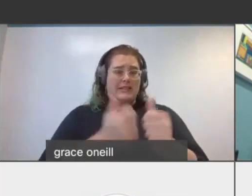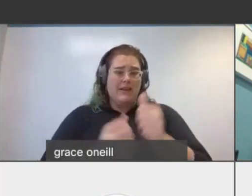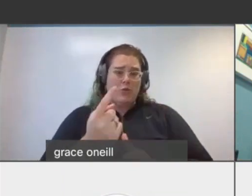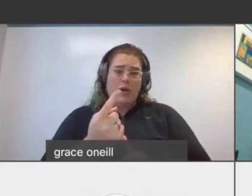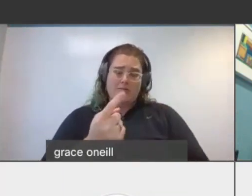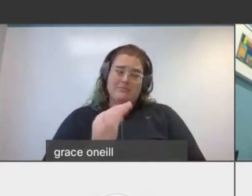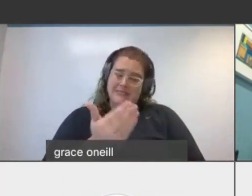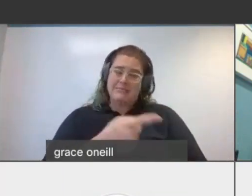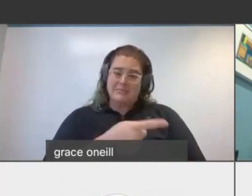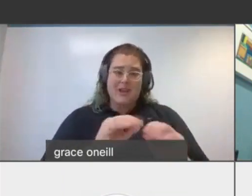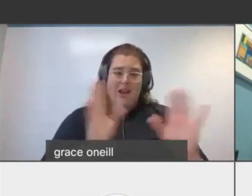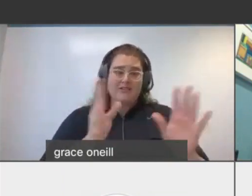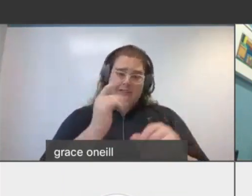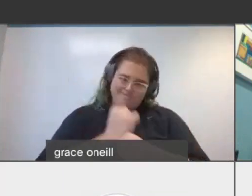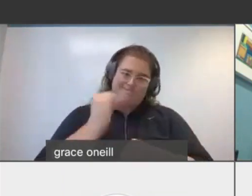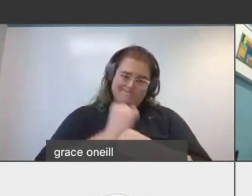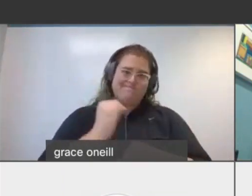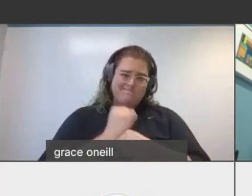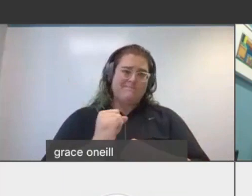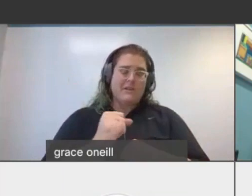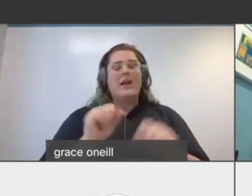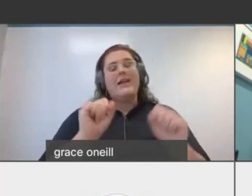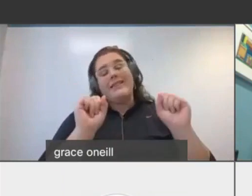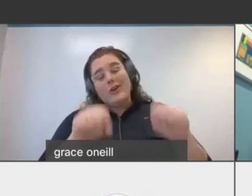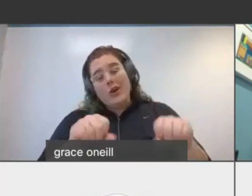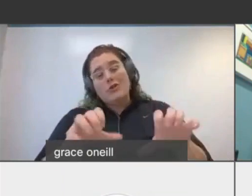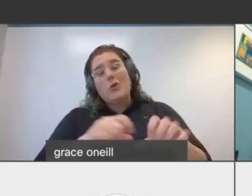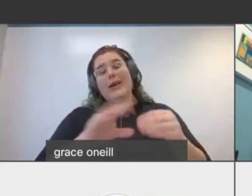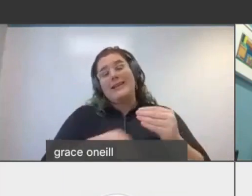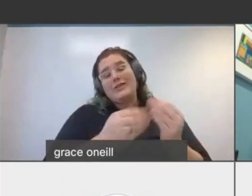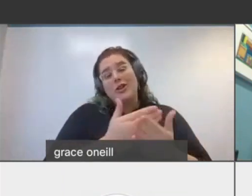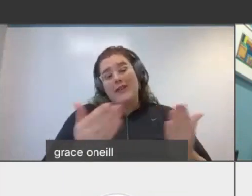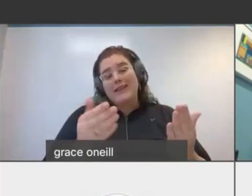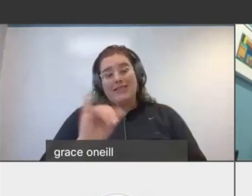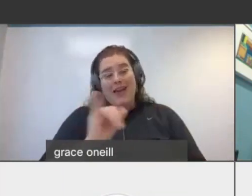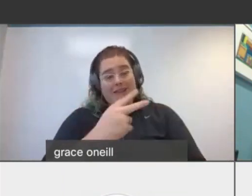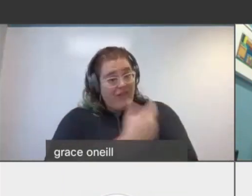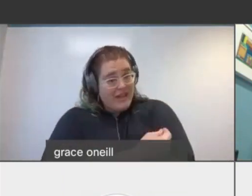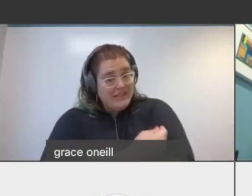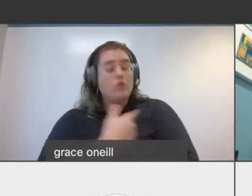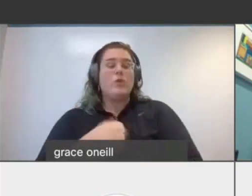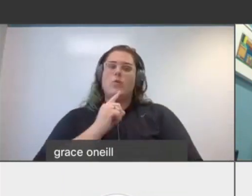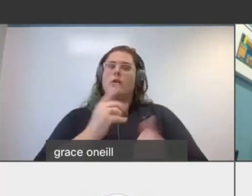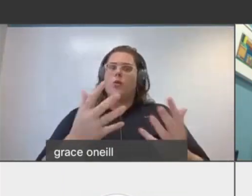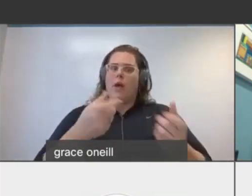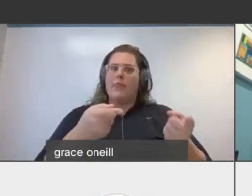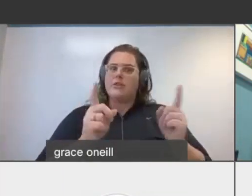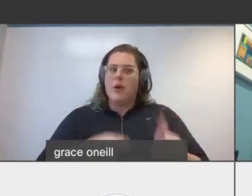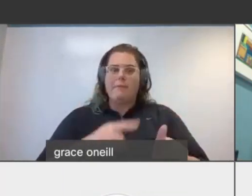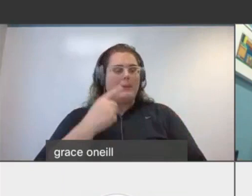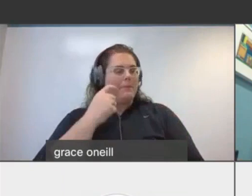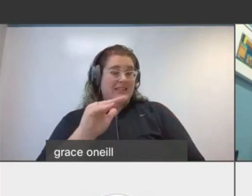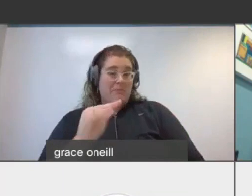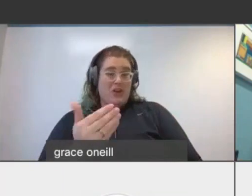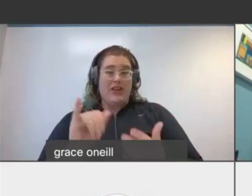safe. There are other steps they can be taking, and we really want to see them take those steps because especially apparently this new